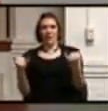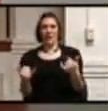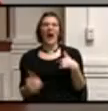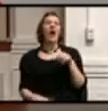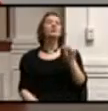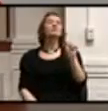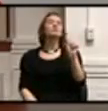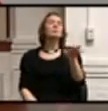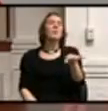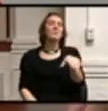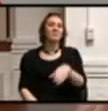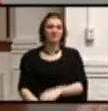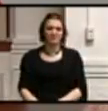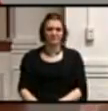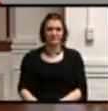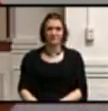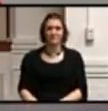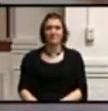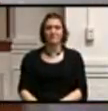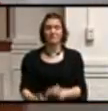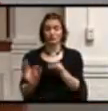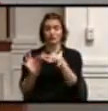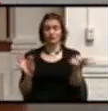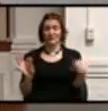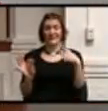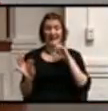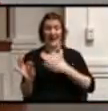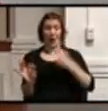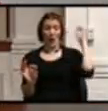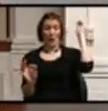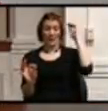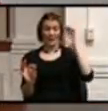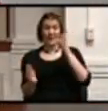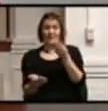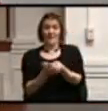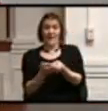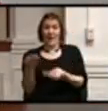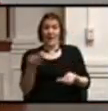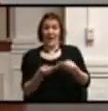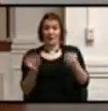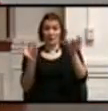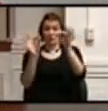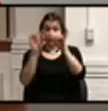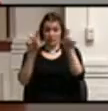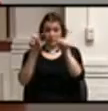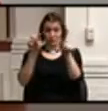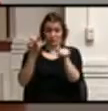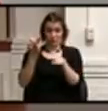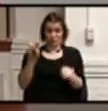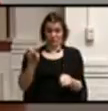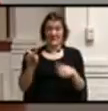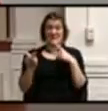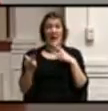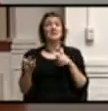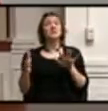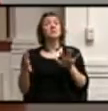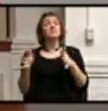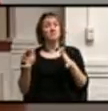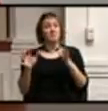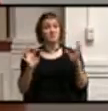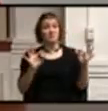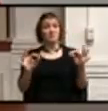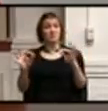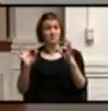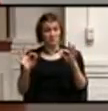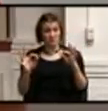of the last sentence here. It says, in our opinion, the financial statements referred to above present fairly in all